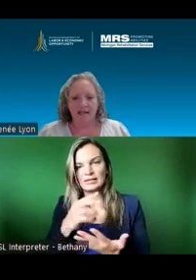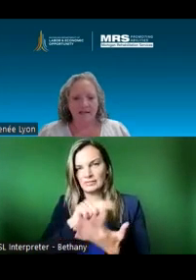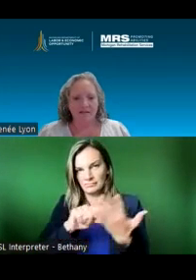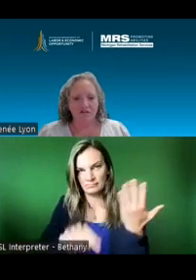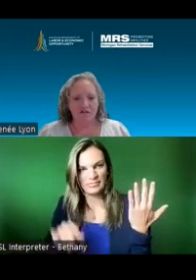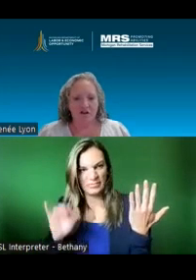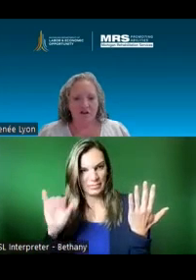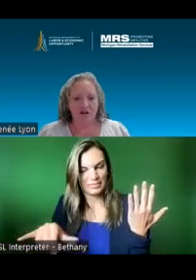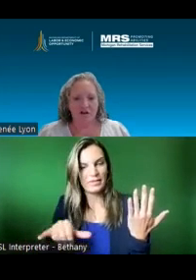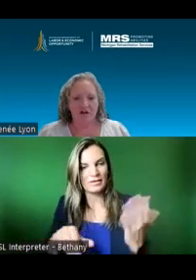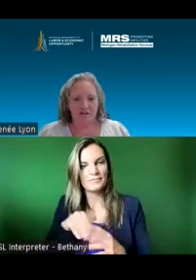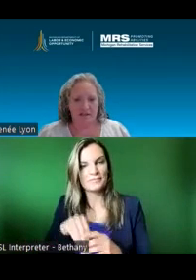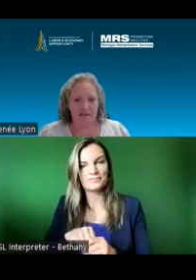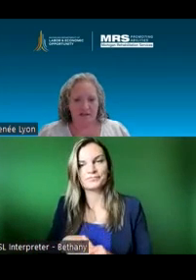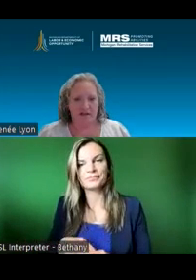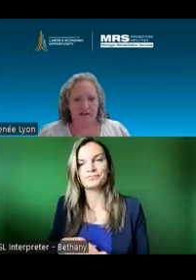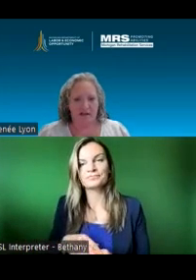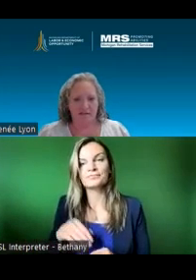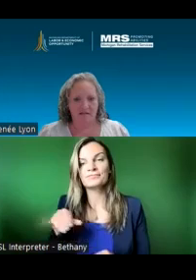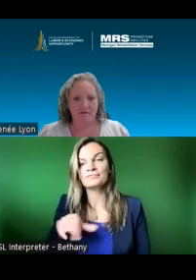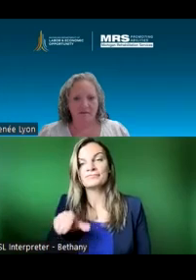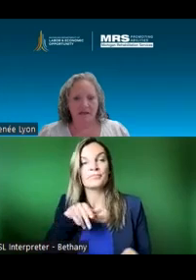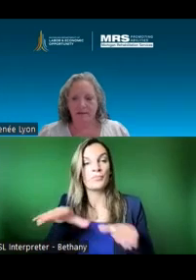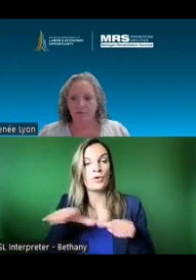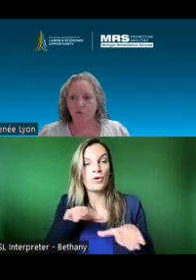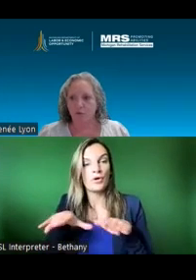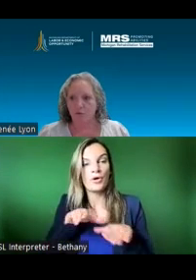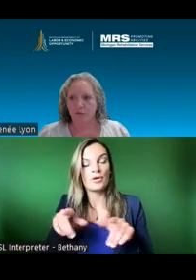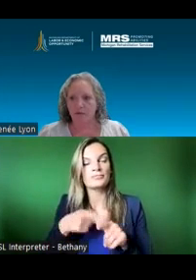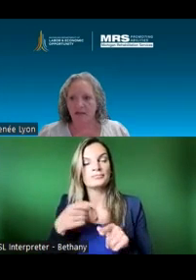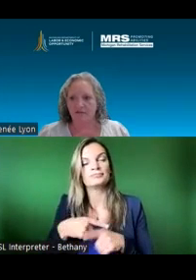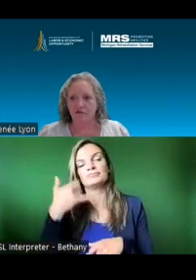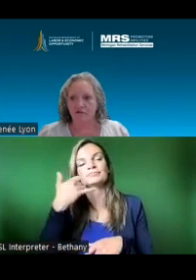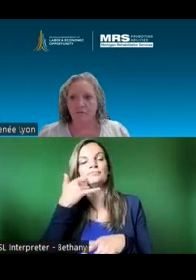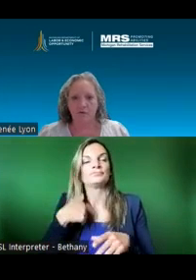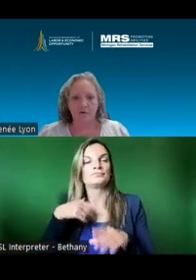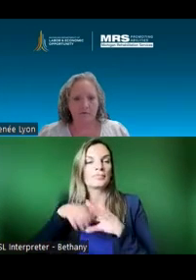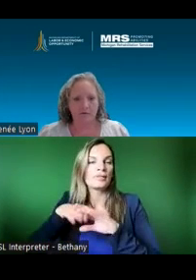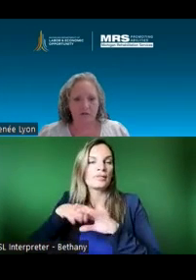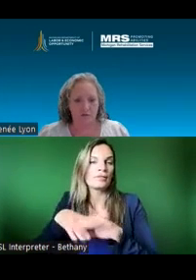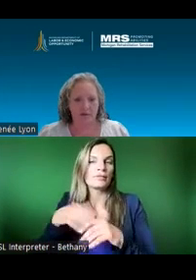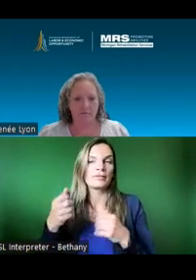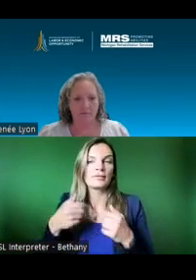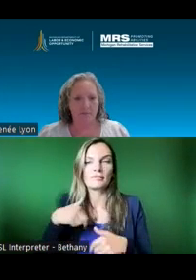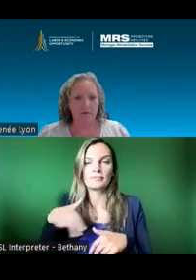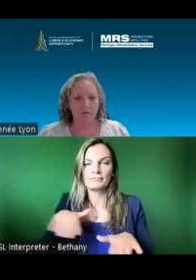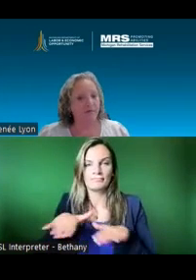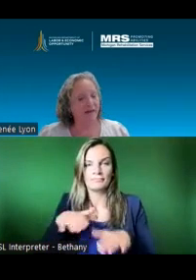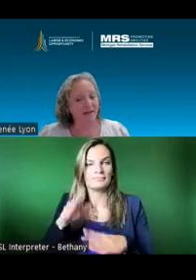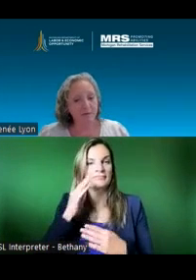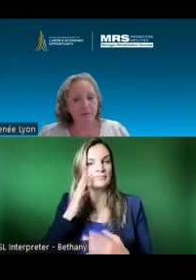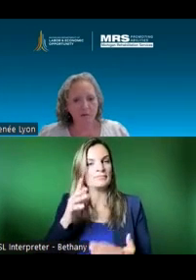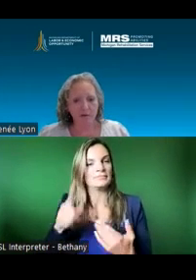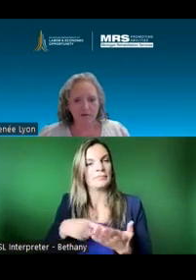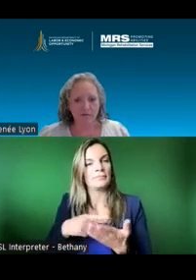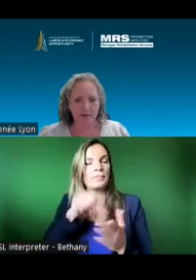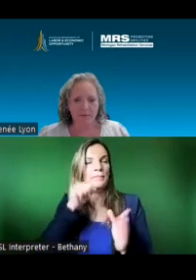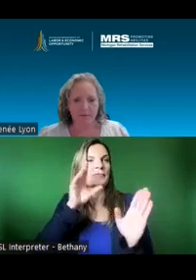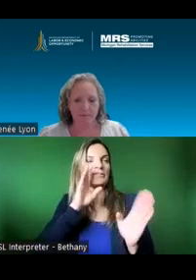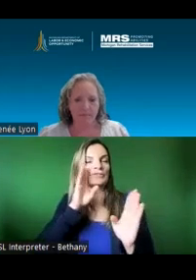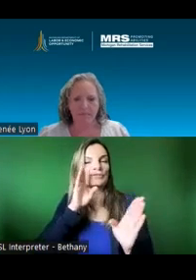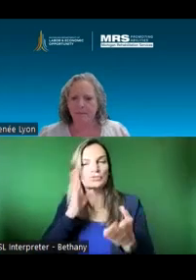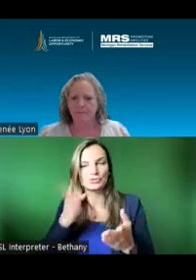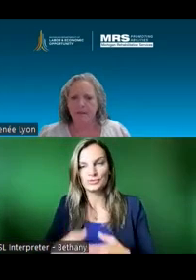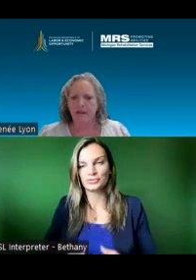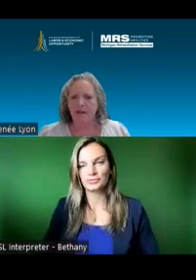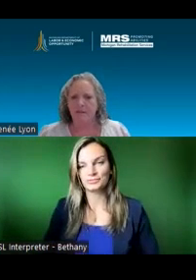Walking and talking. Sometimes we really have trouble doing both. I would be one of those